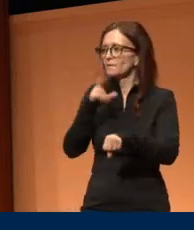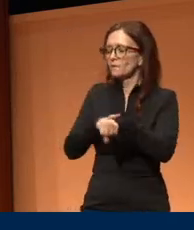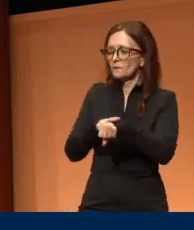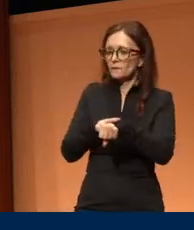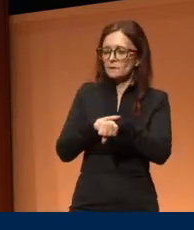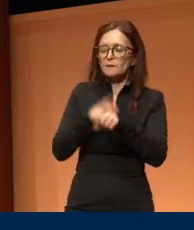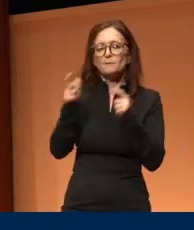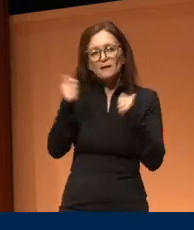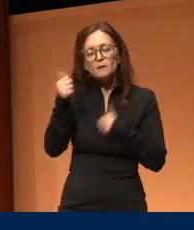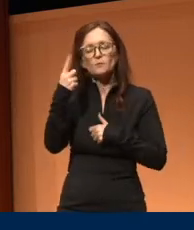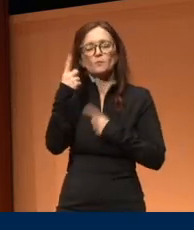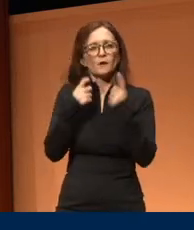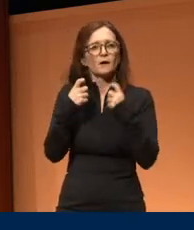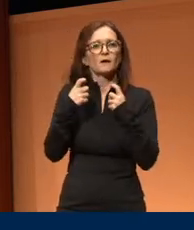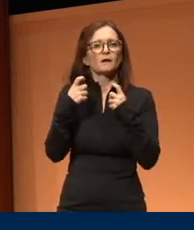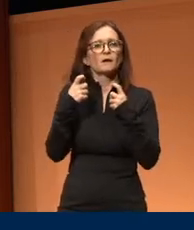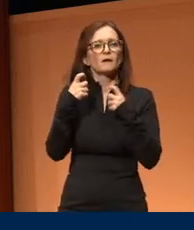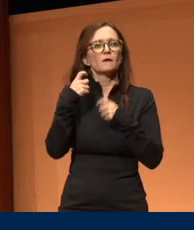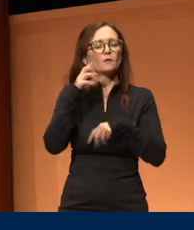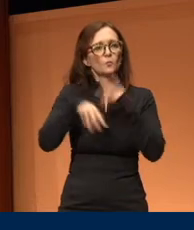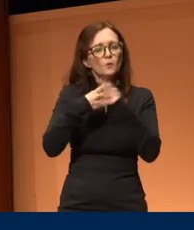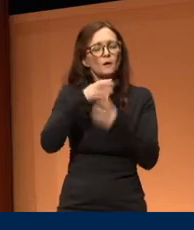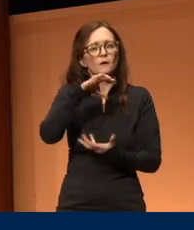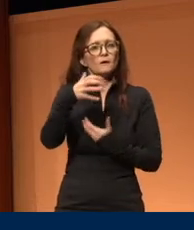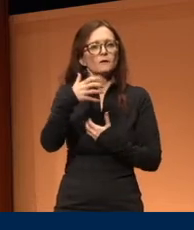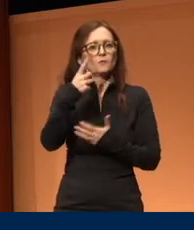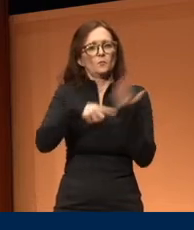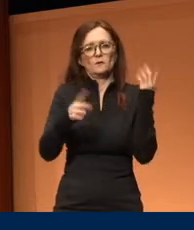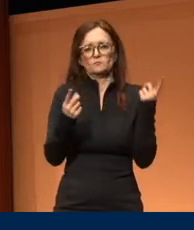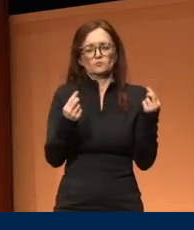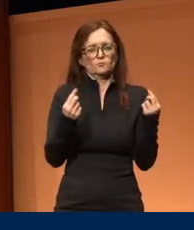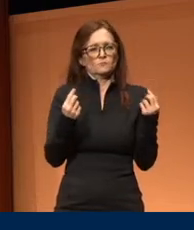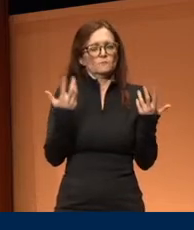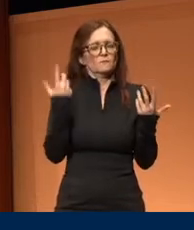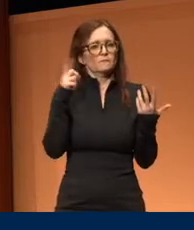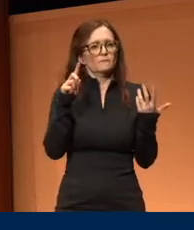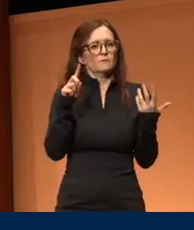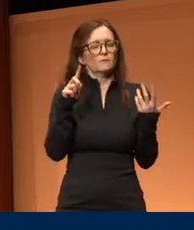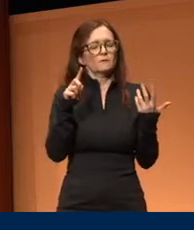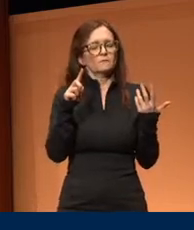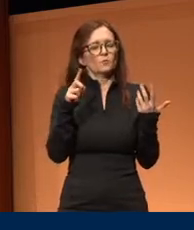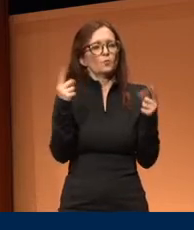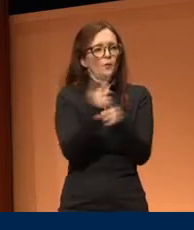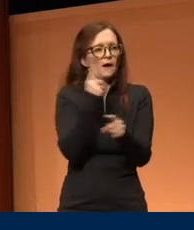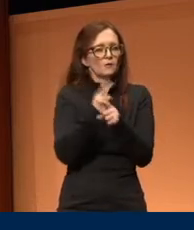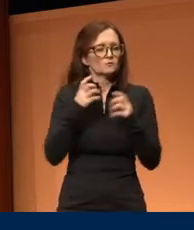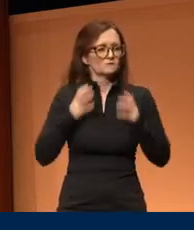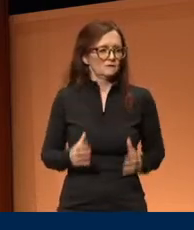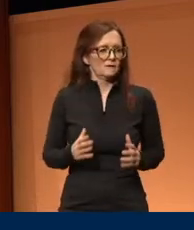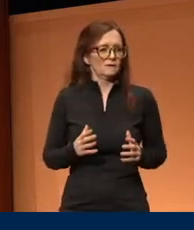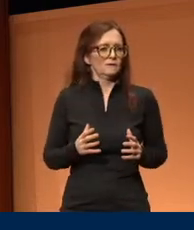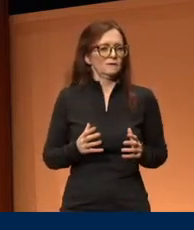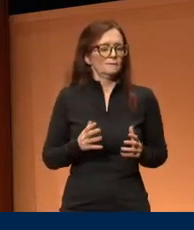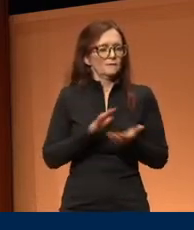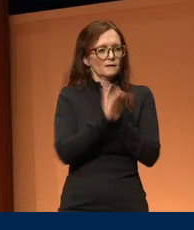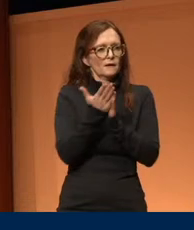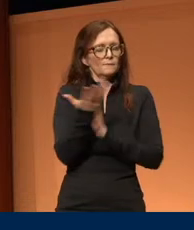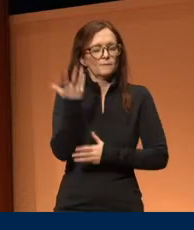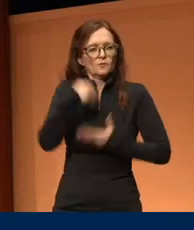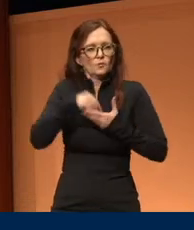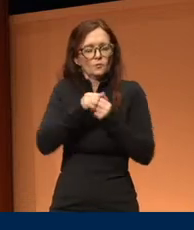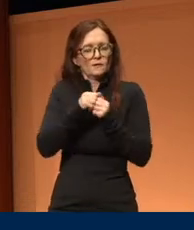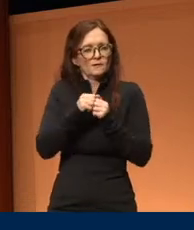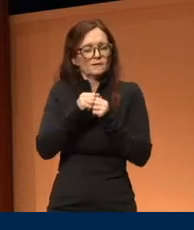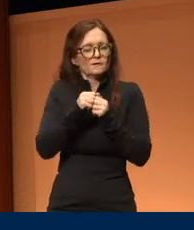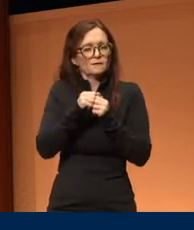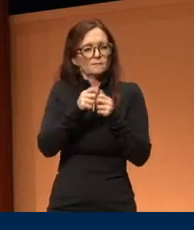a big question in my world about what does it do to ordinary citizens to become elevated to this position of power, and maybe